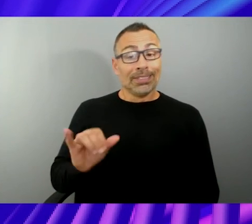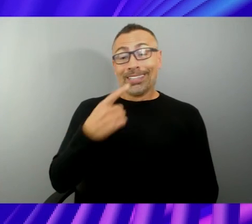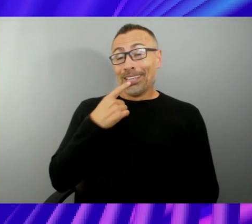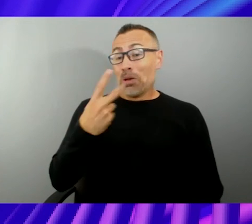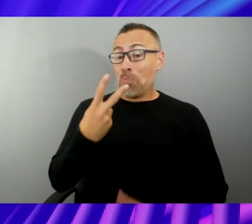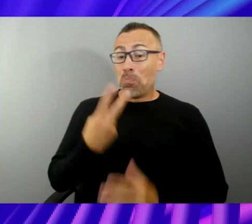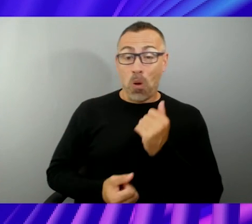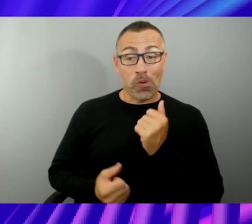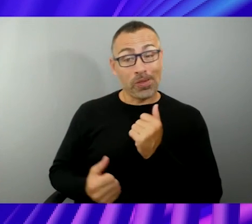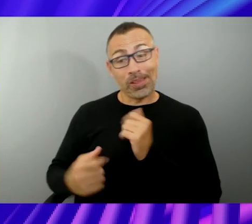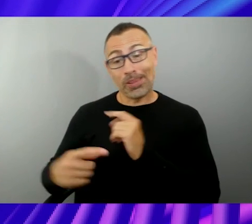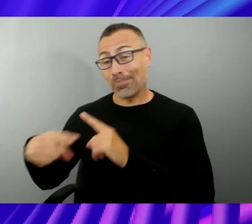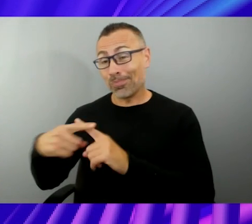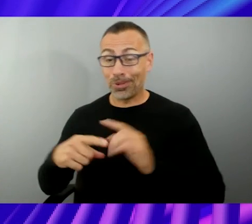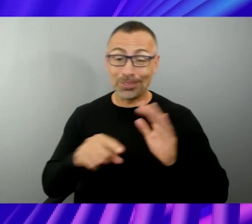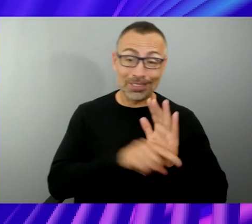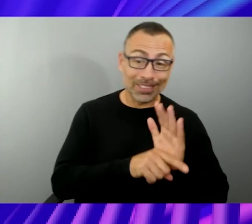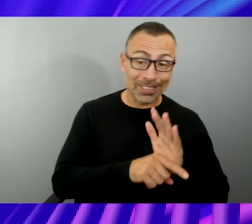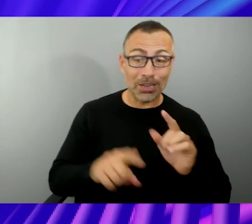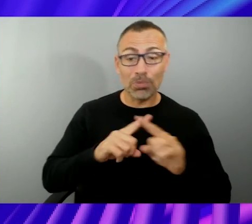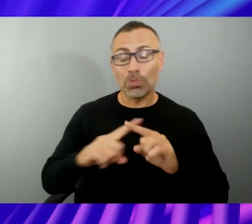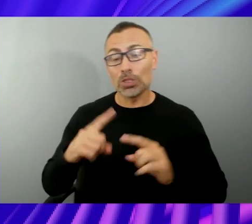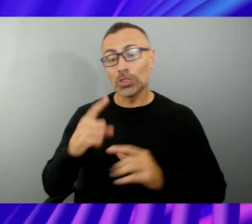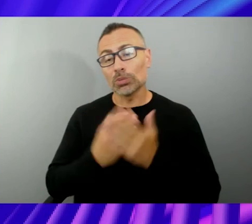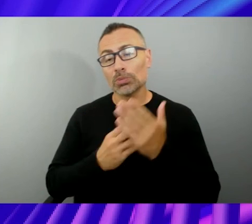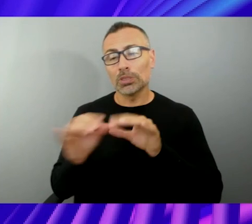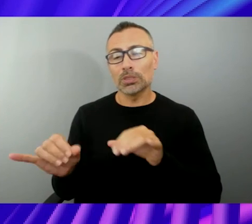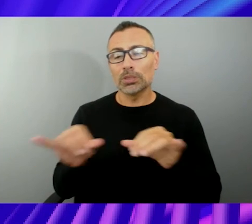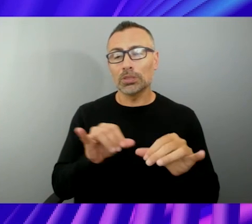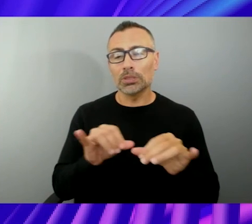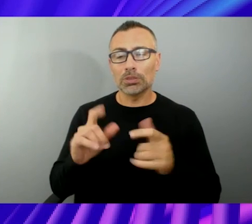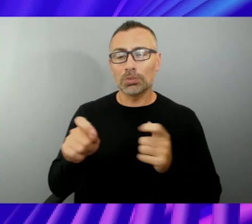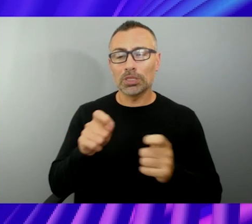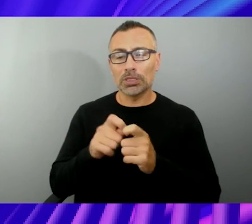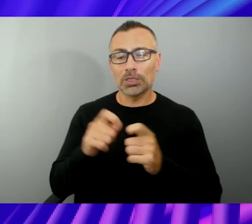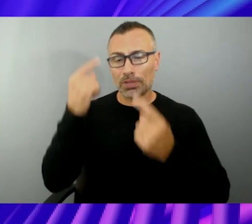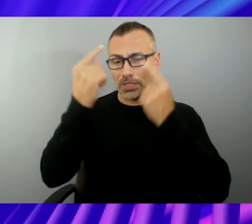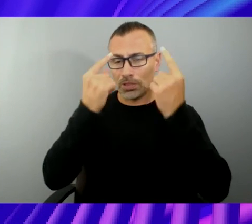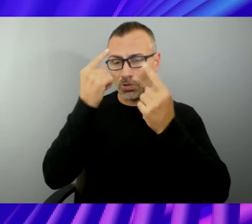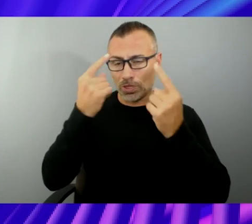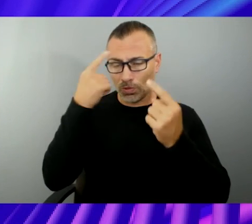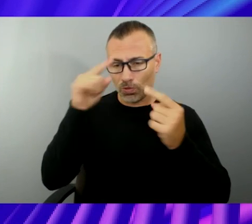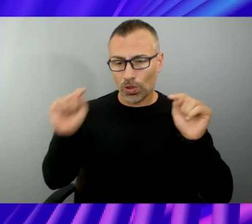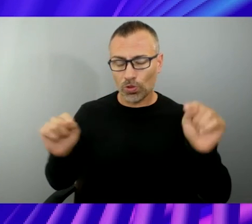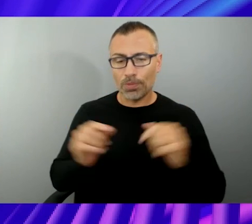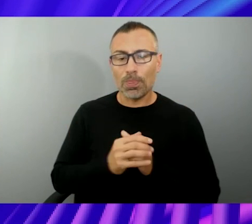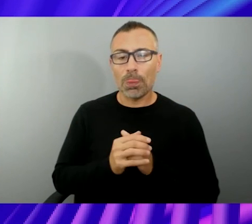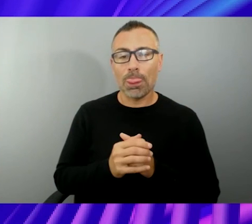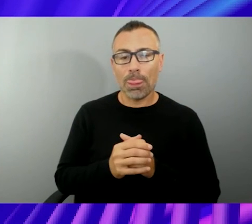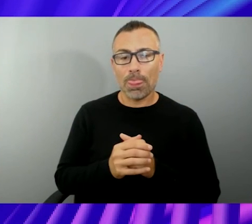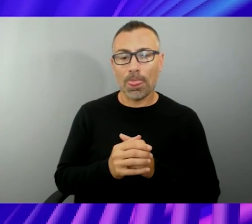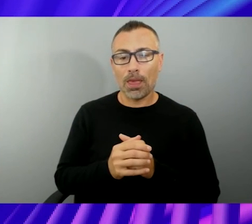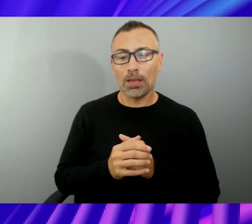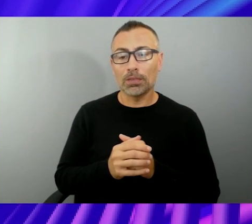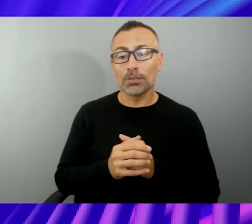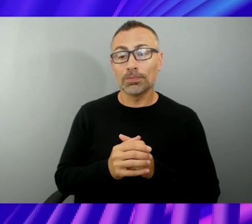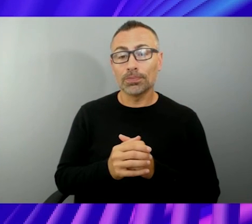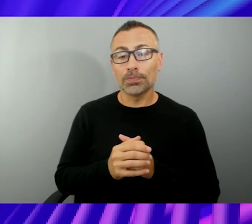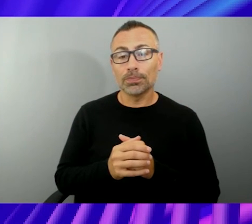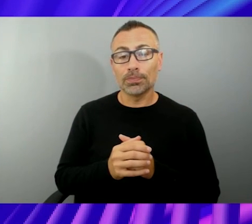But we do have some design considerations that we can take into account when going between these two, right? There are also cases